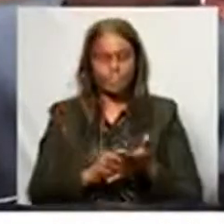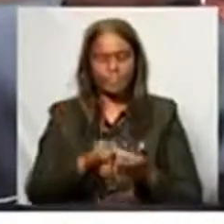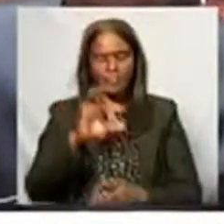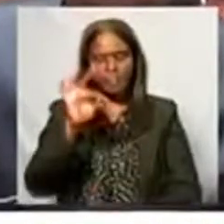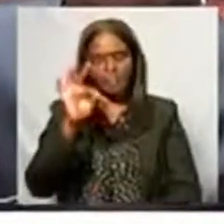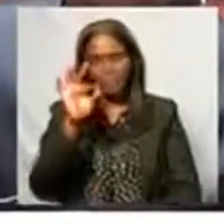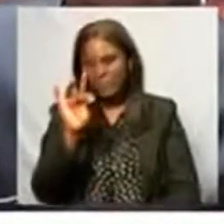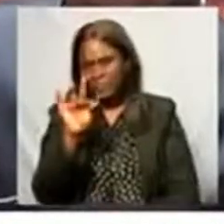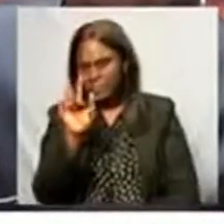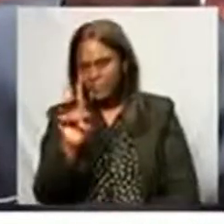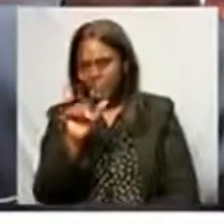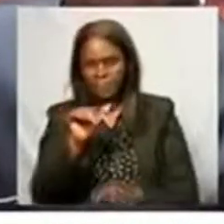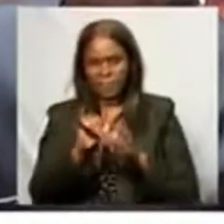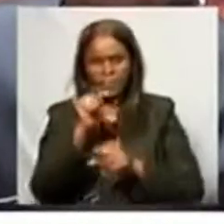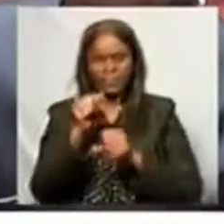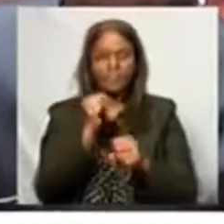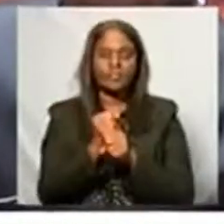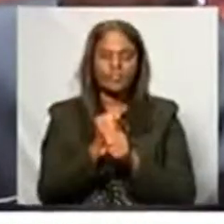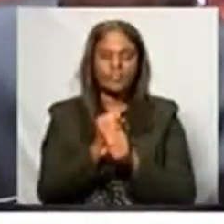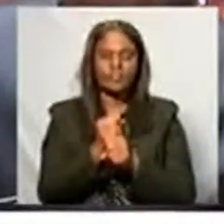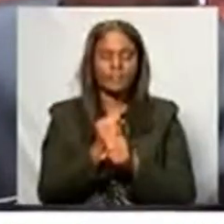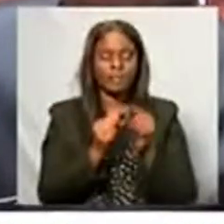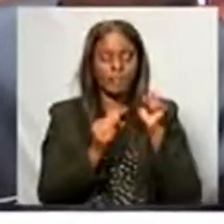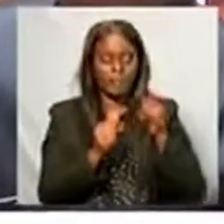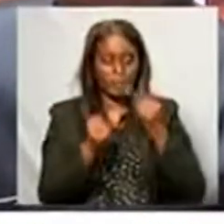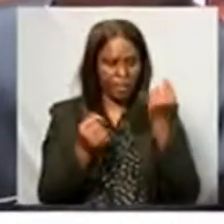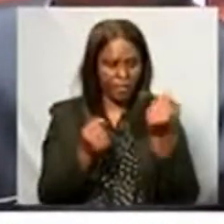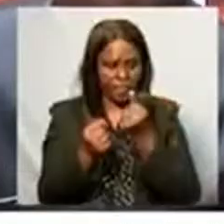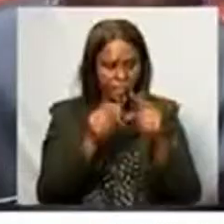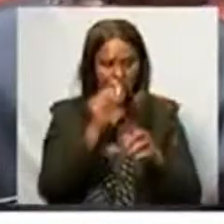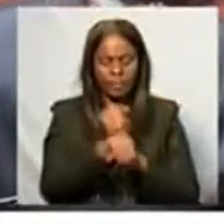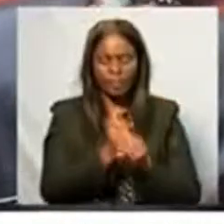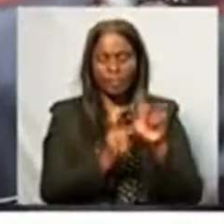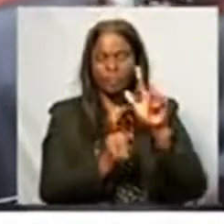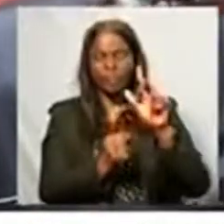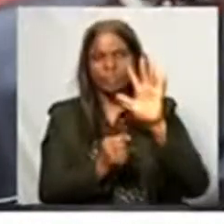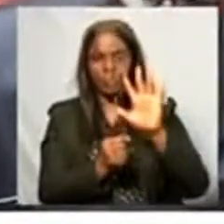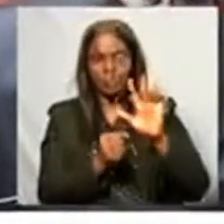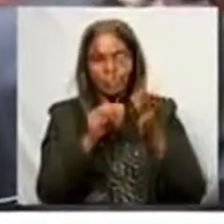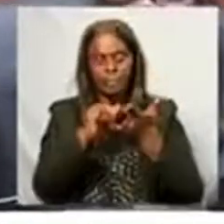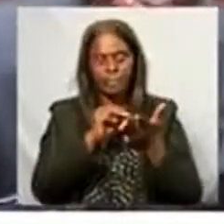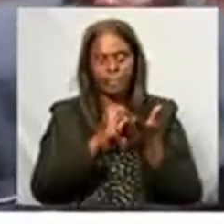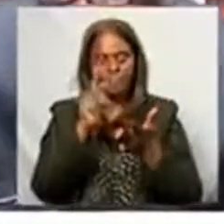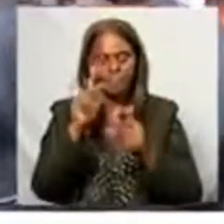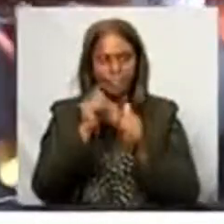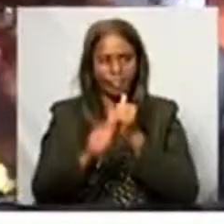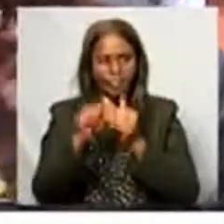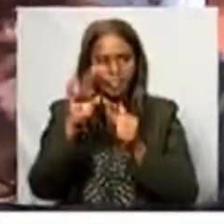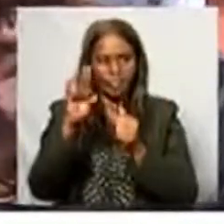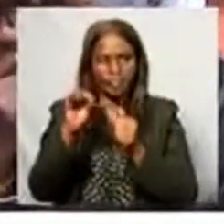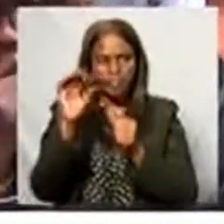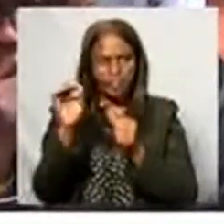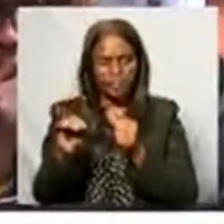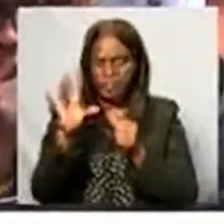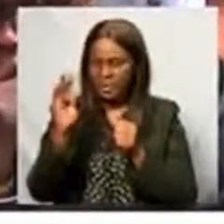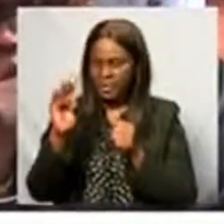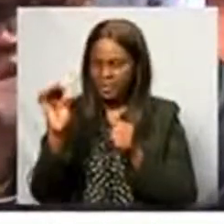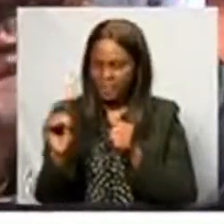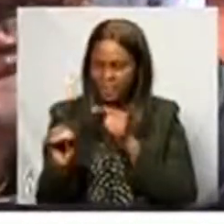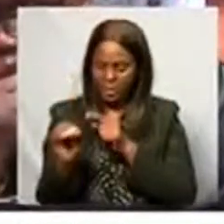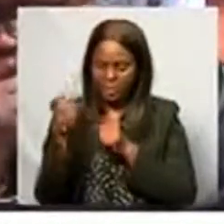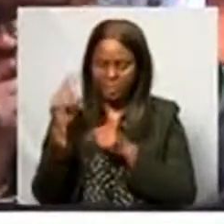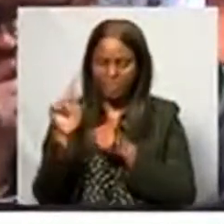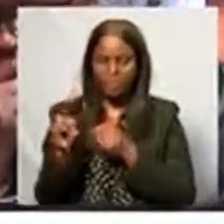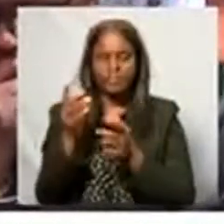477,381 in a year. They only received 35 million kwacha, which is 7% of